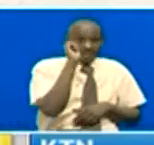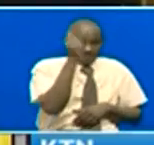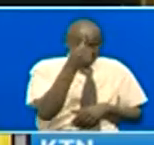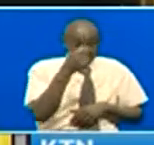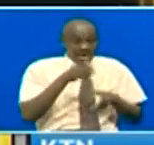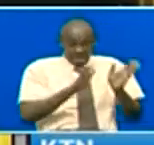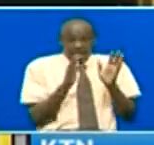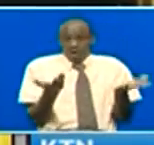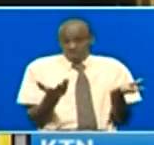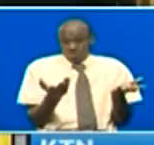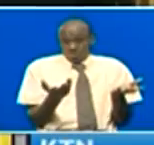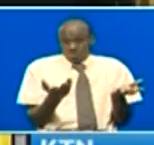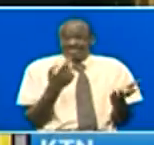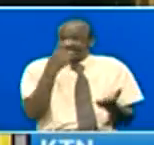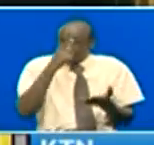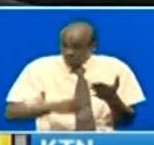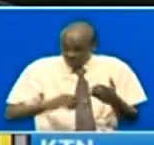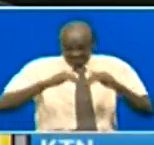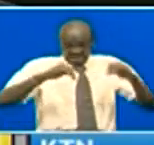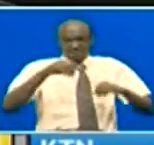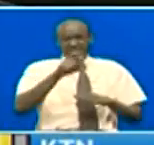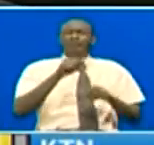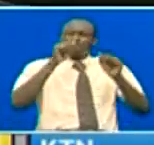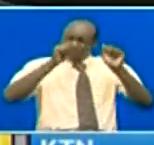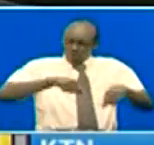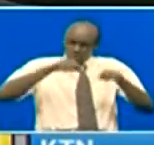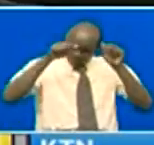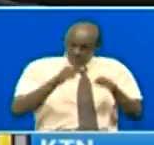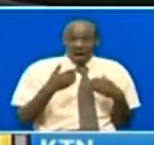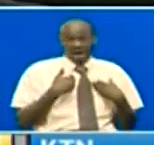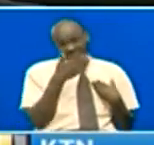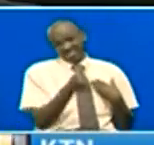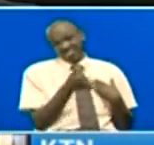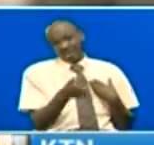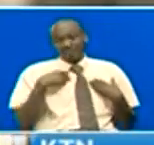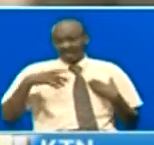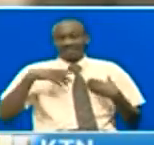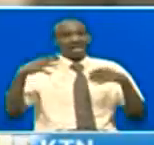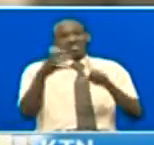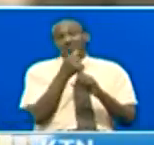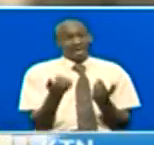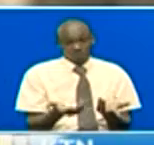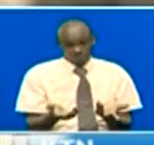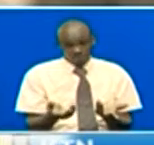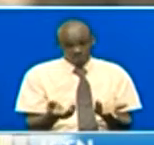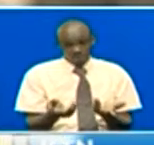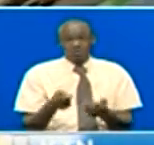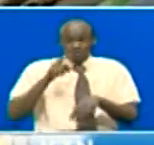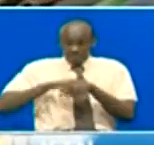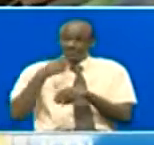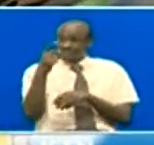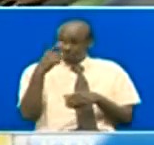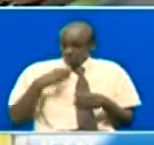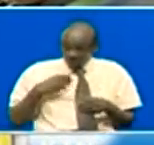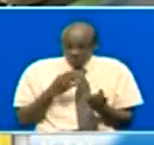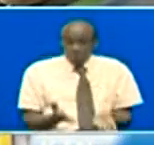Kenyan system. And it tells us the gap, the potential that we can, that we have not covered. So when I talk about the